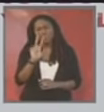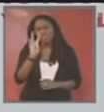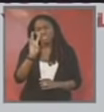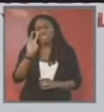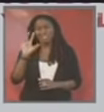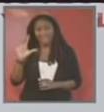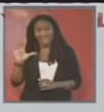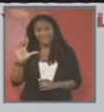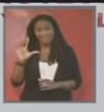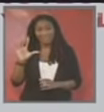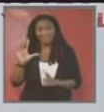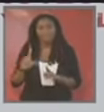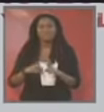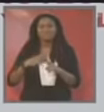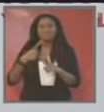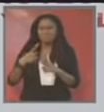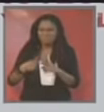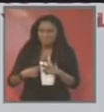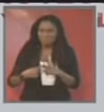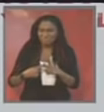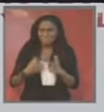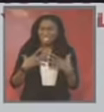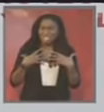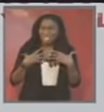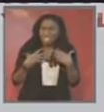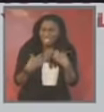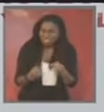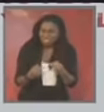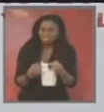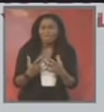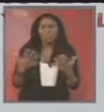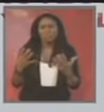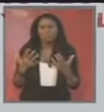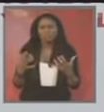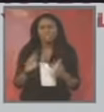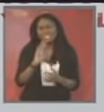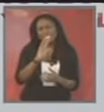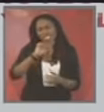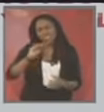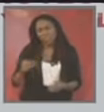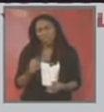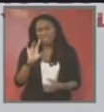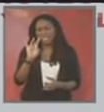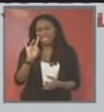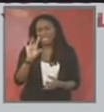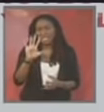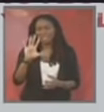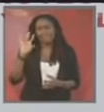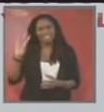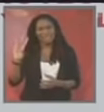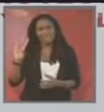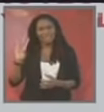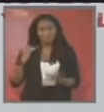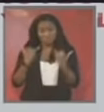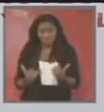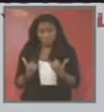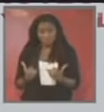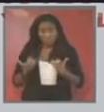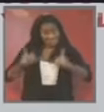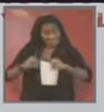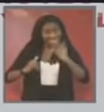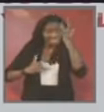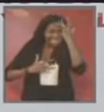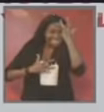7,265. Our total number of recovered patients now stand at 6,857, giving us a total